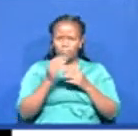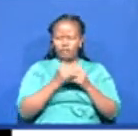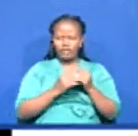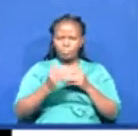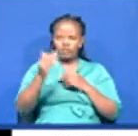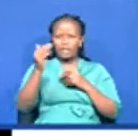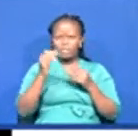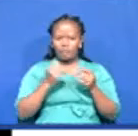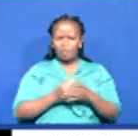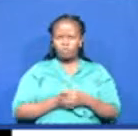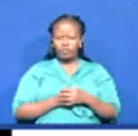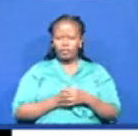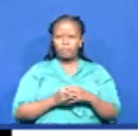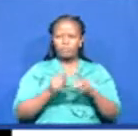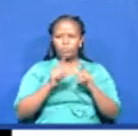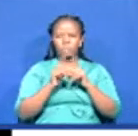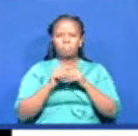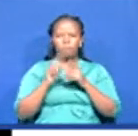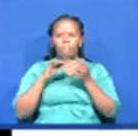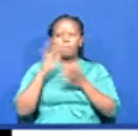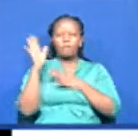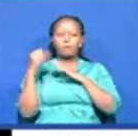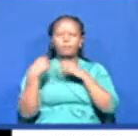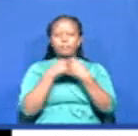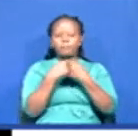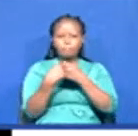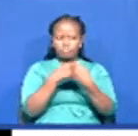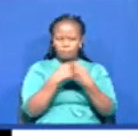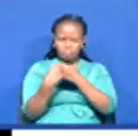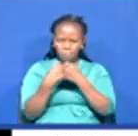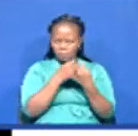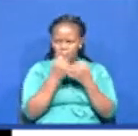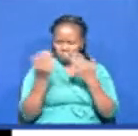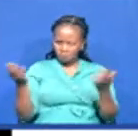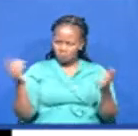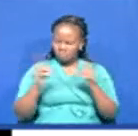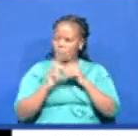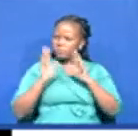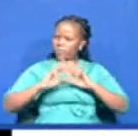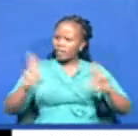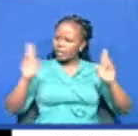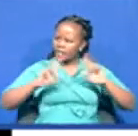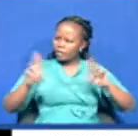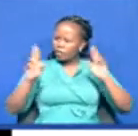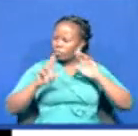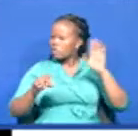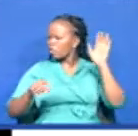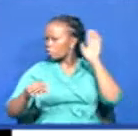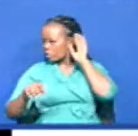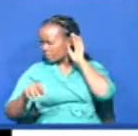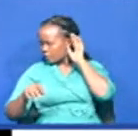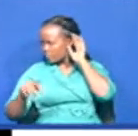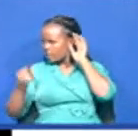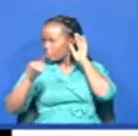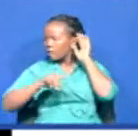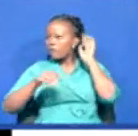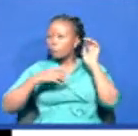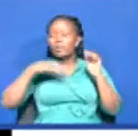we've heard the challenges that you're bringing up, and we are willing to listen. You already noted we have